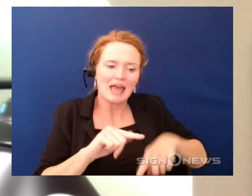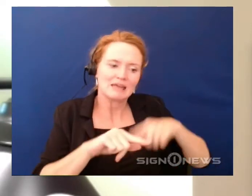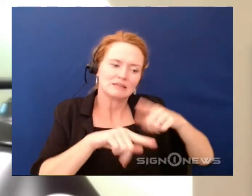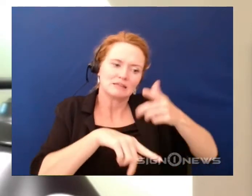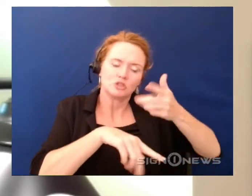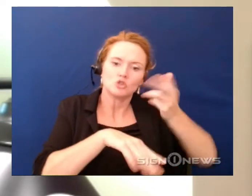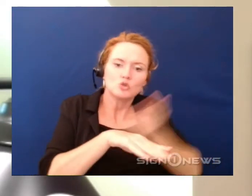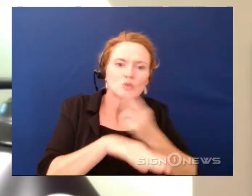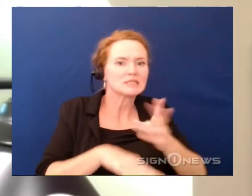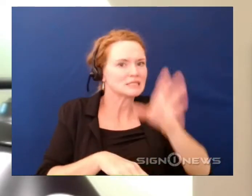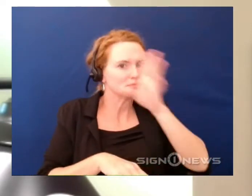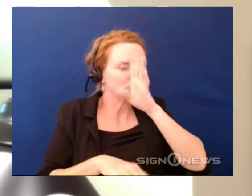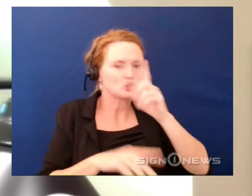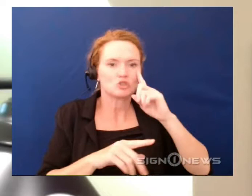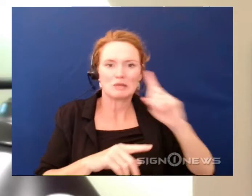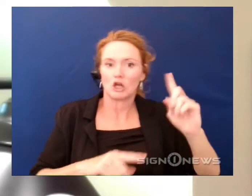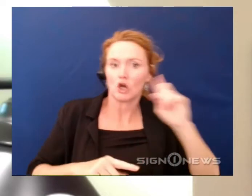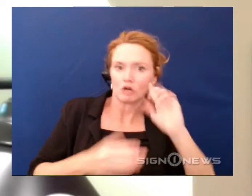understood.